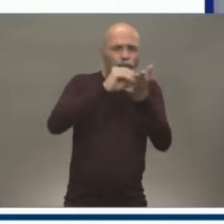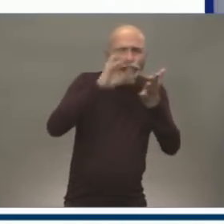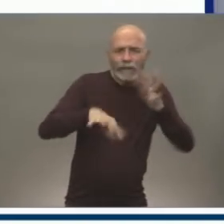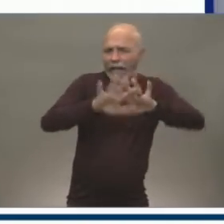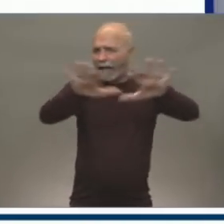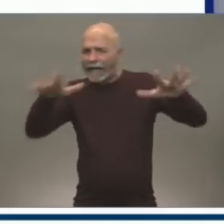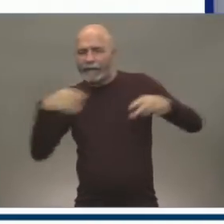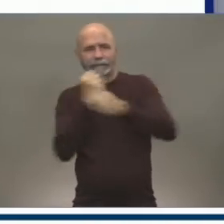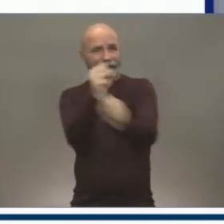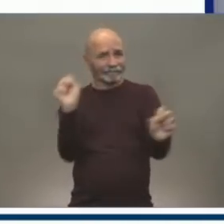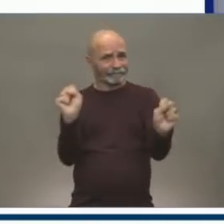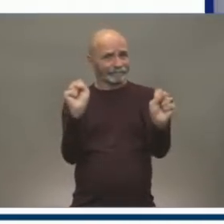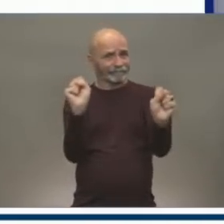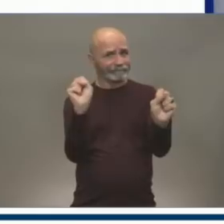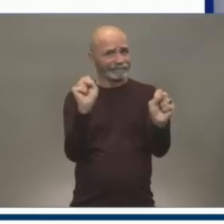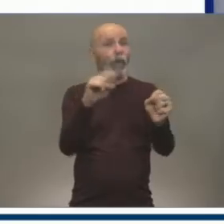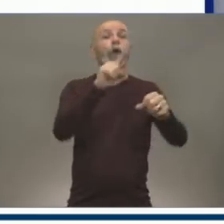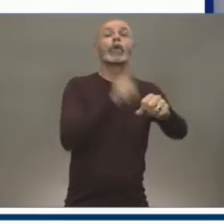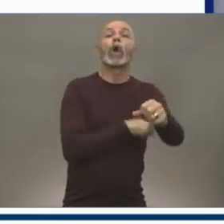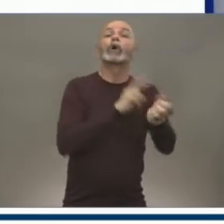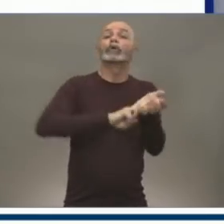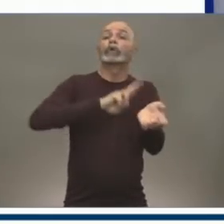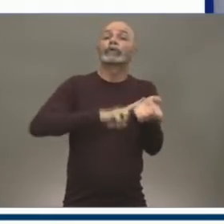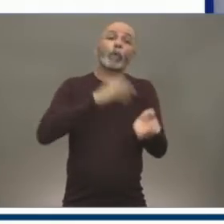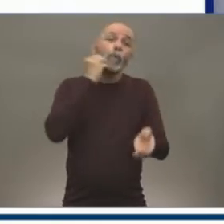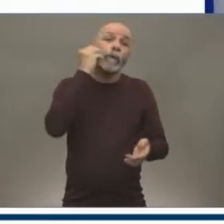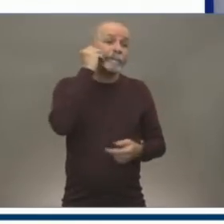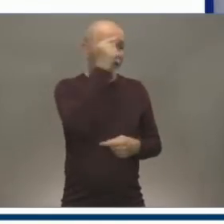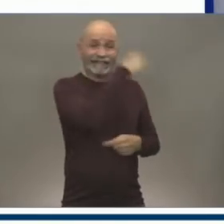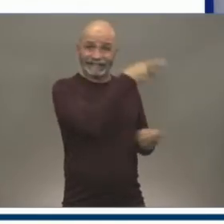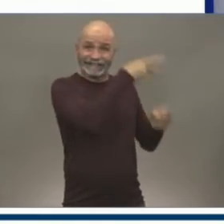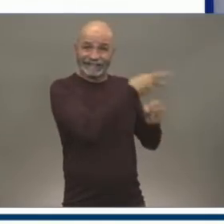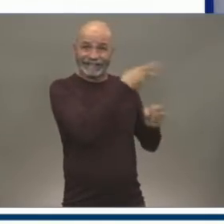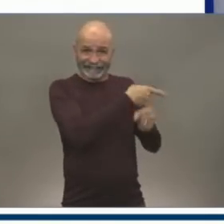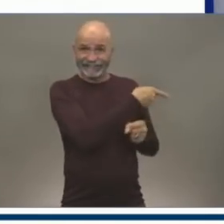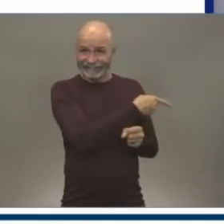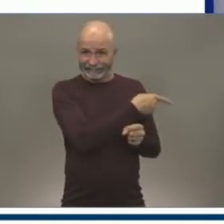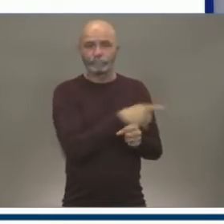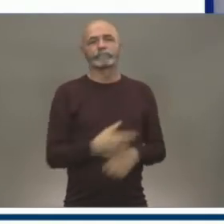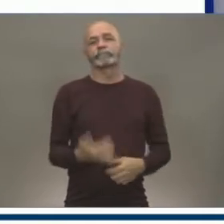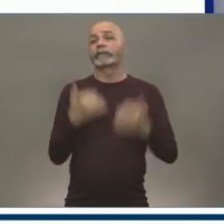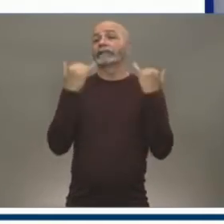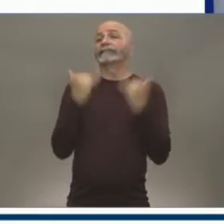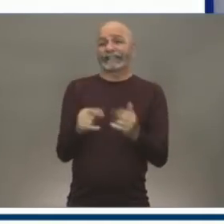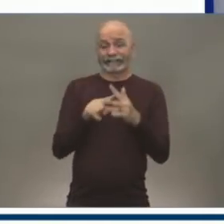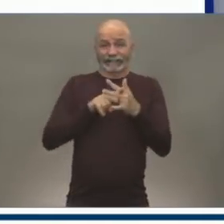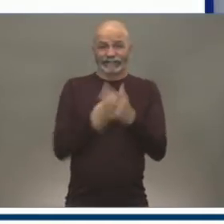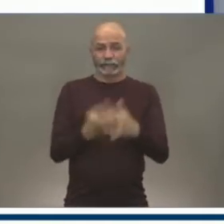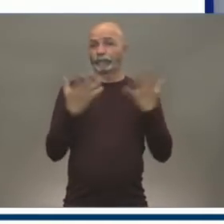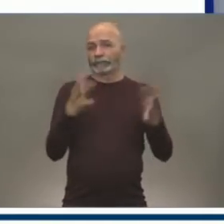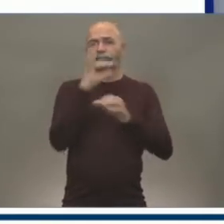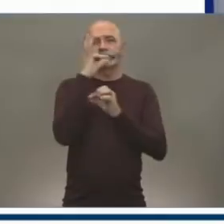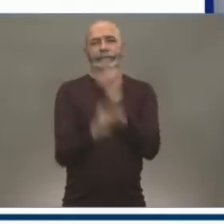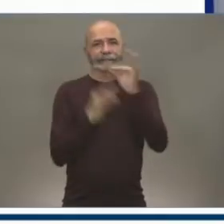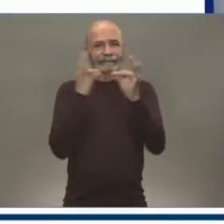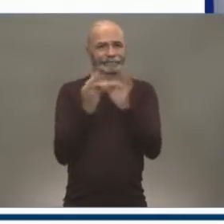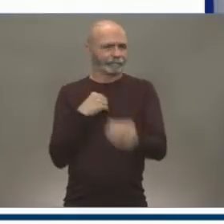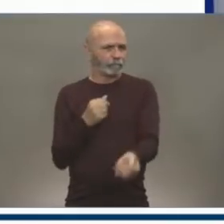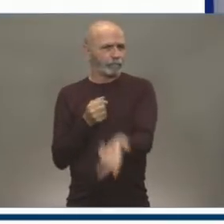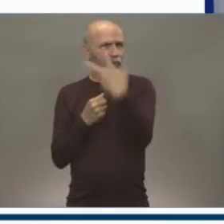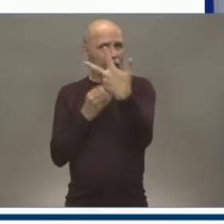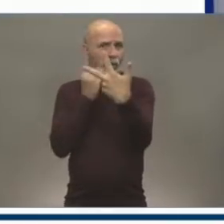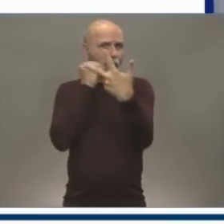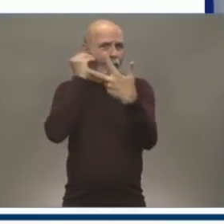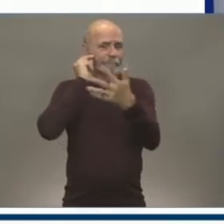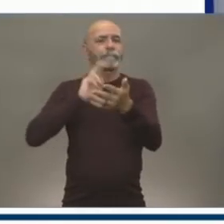care residents safe as well. That's why today we are starting a testing strategy in 3 of our long-term care homes.